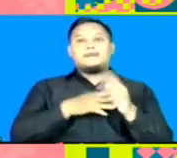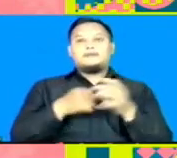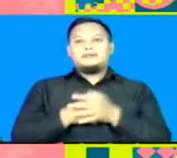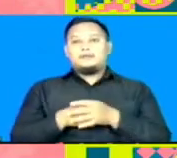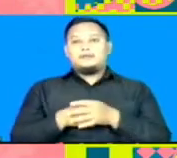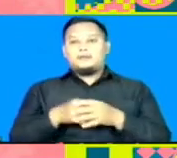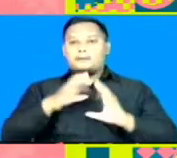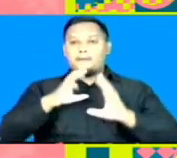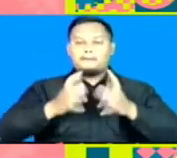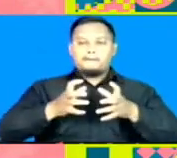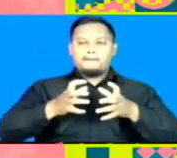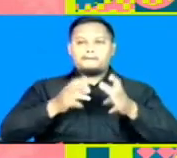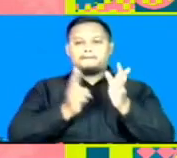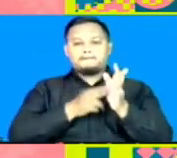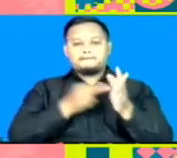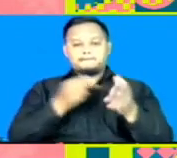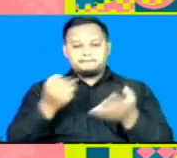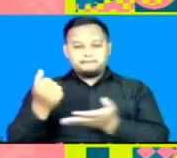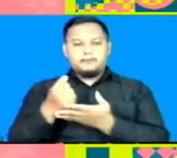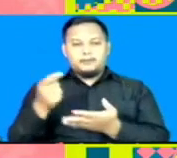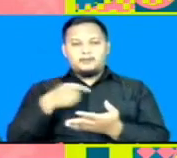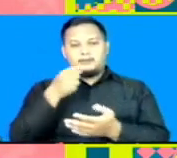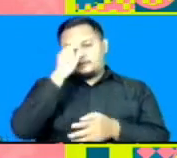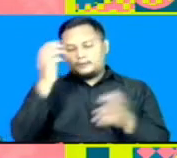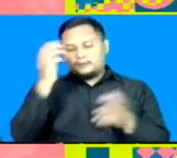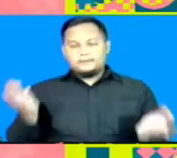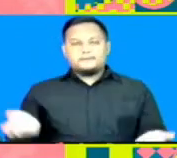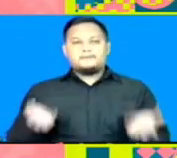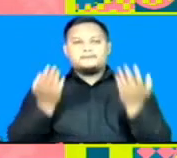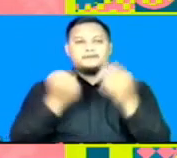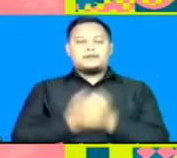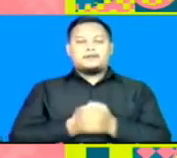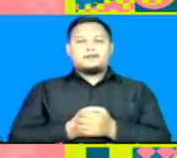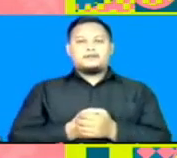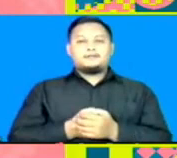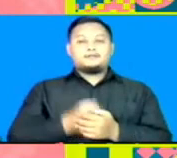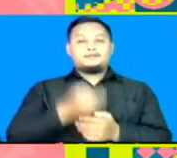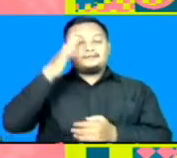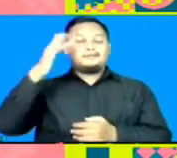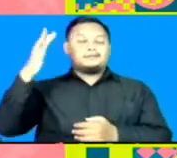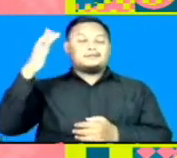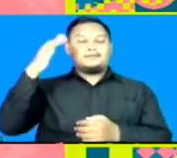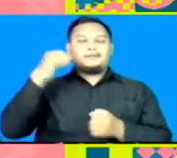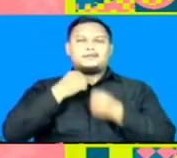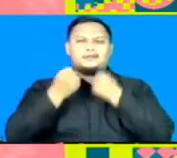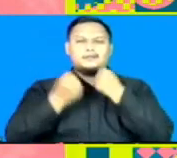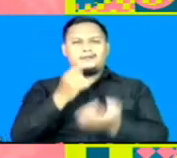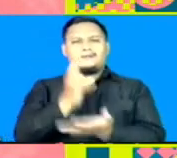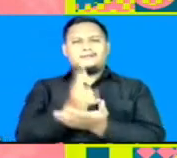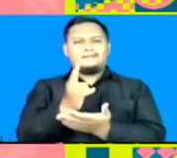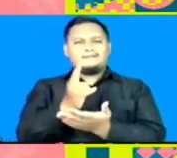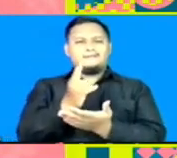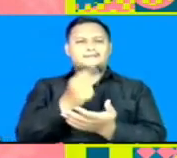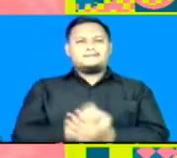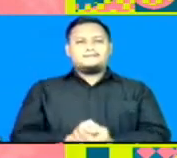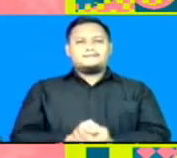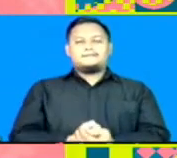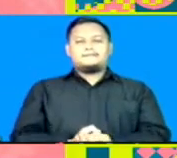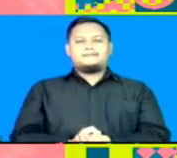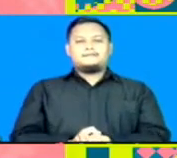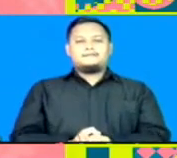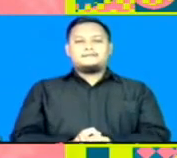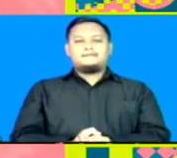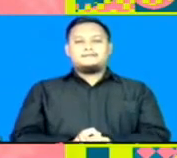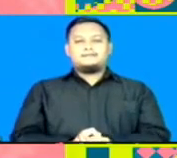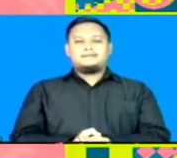up our future. Additionally, our choices are a reflection of our values, beliefs, and